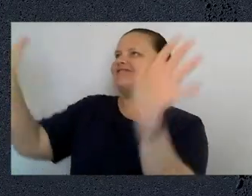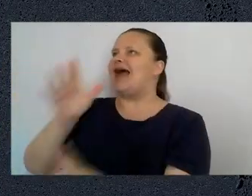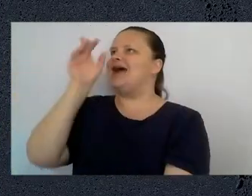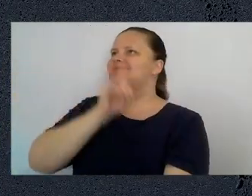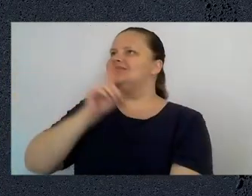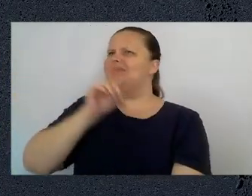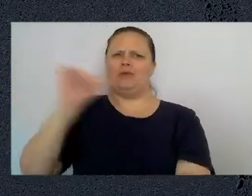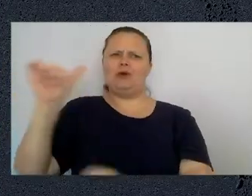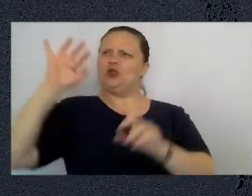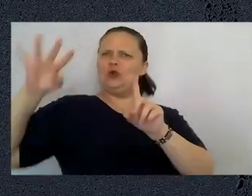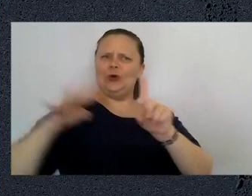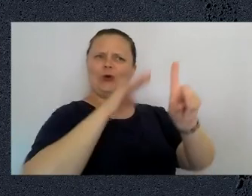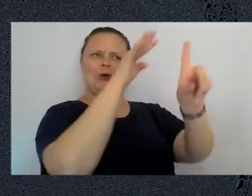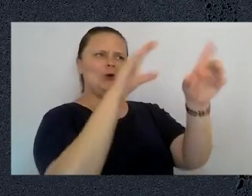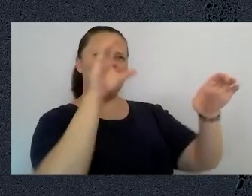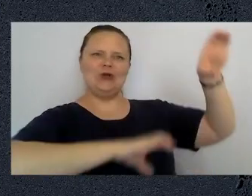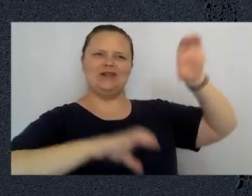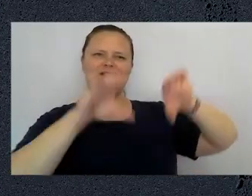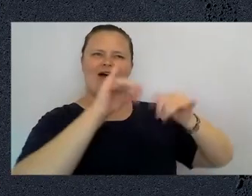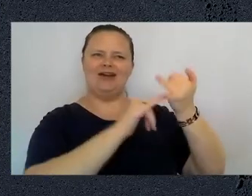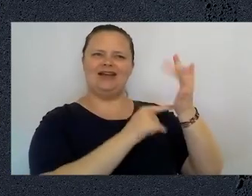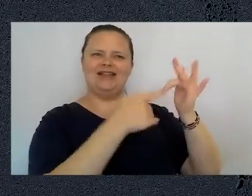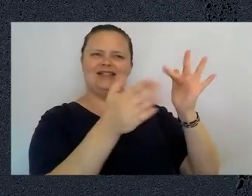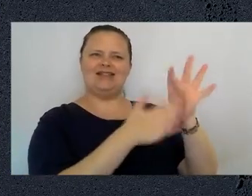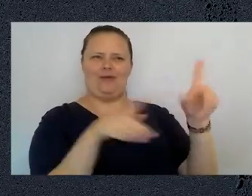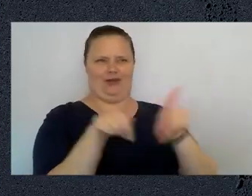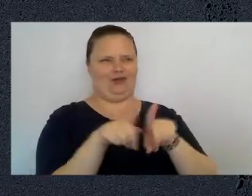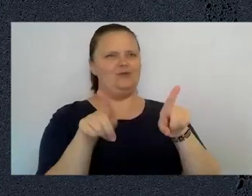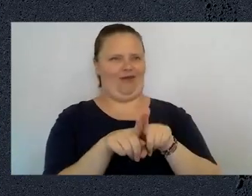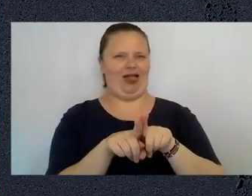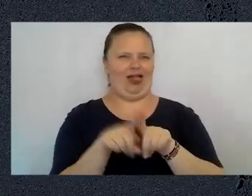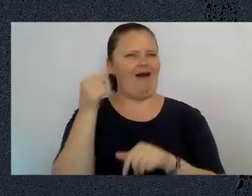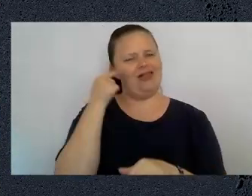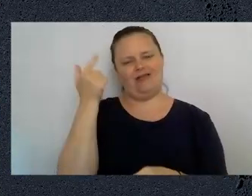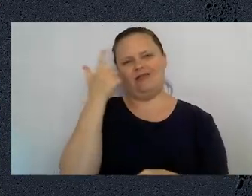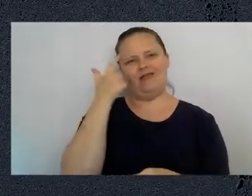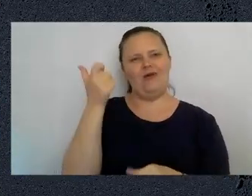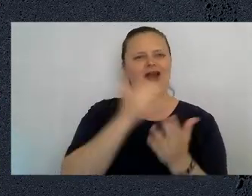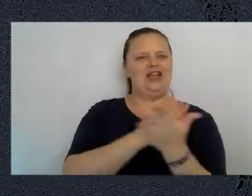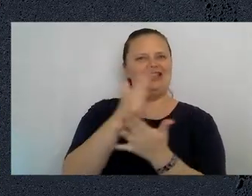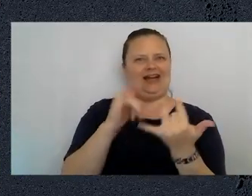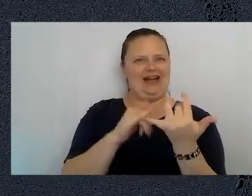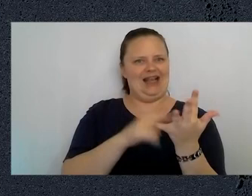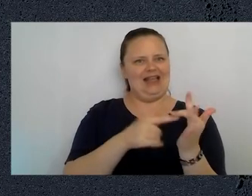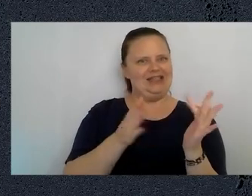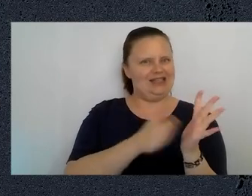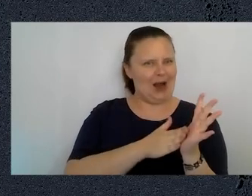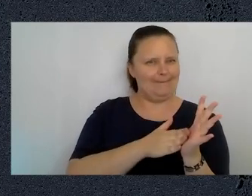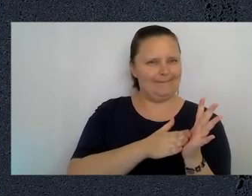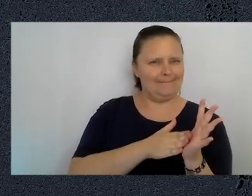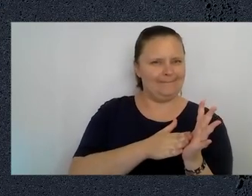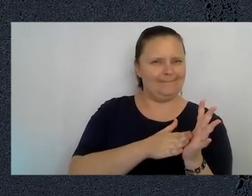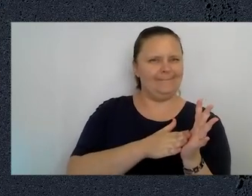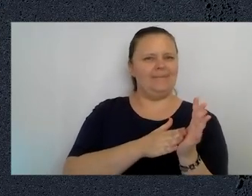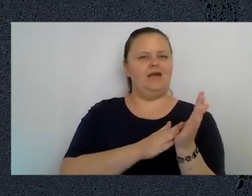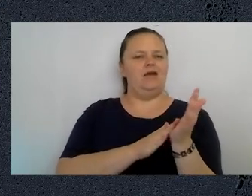and the spotlight. If the spotlight could also be shared by people in STEM, we wouldn't have crossed a pandemic without people